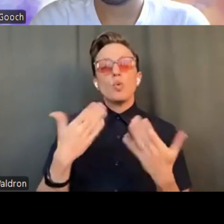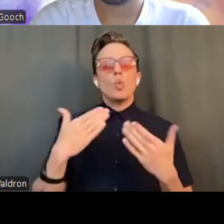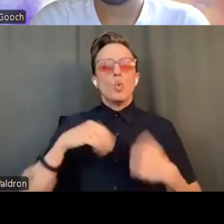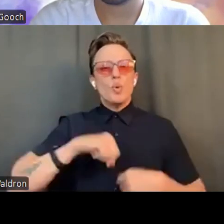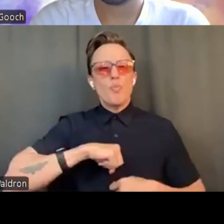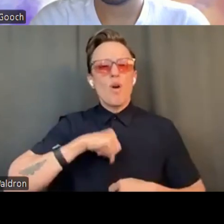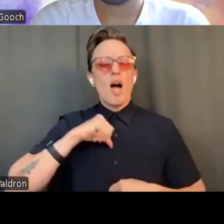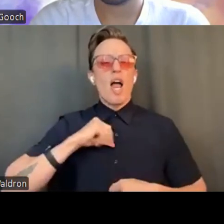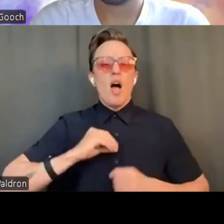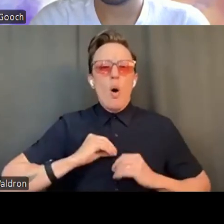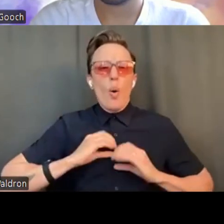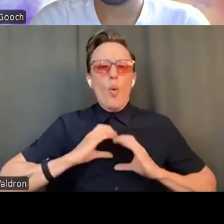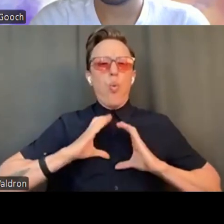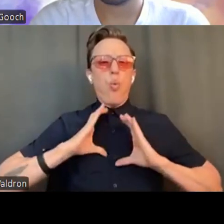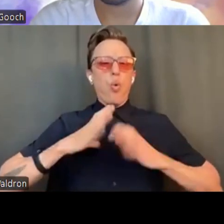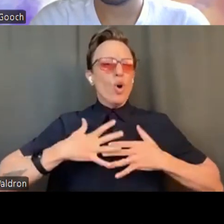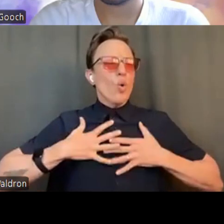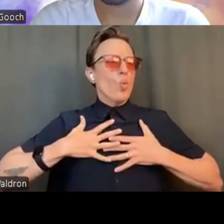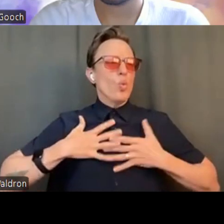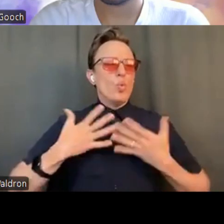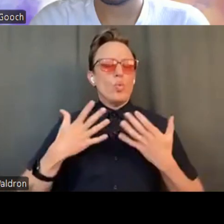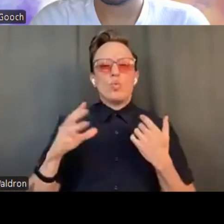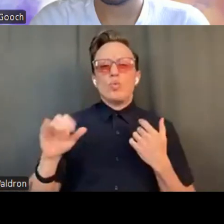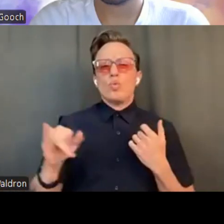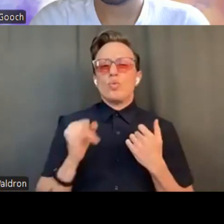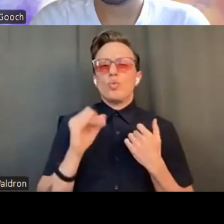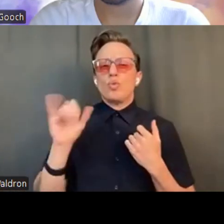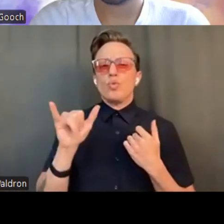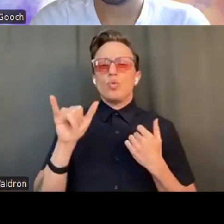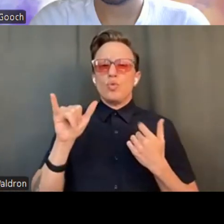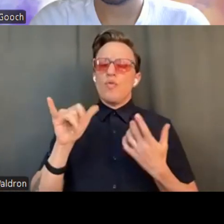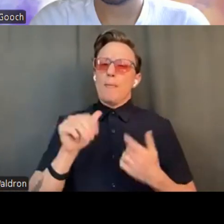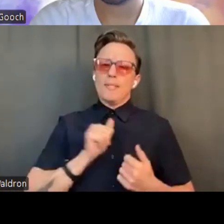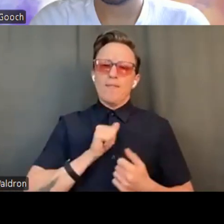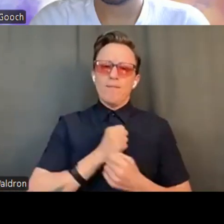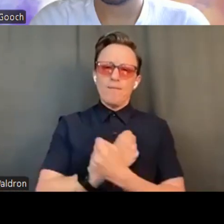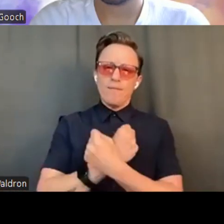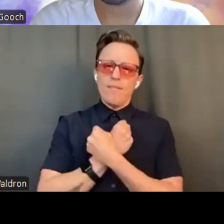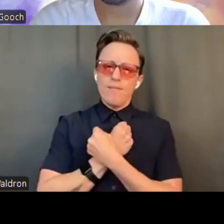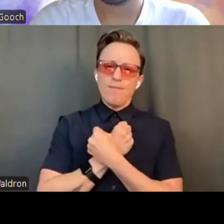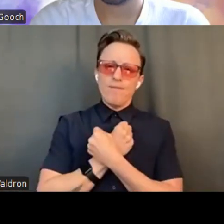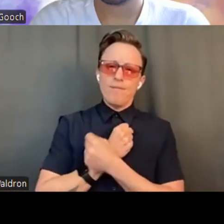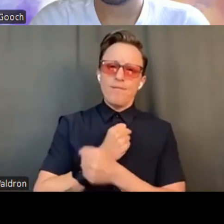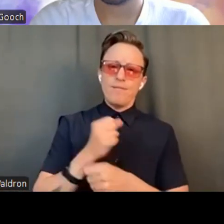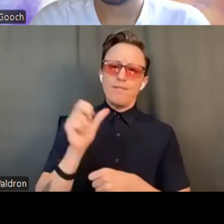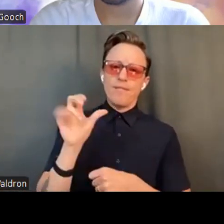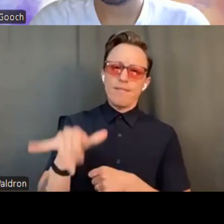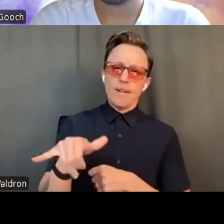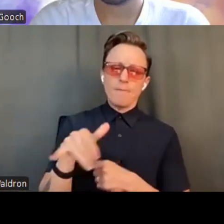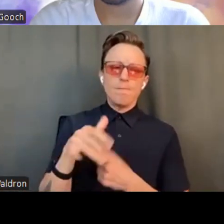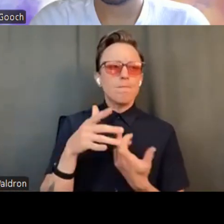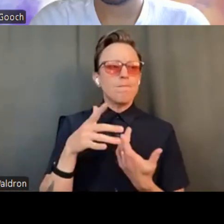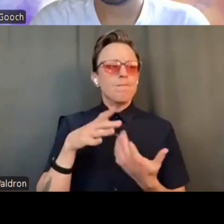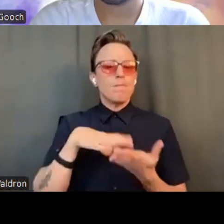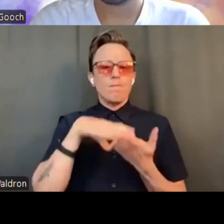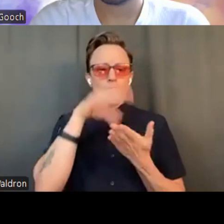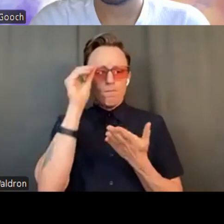joy really comes from a place of like self-love and learning to love